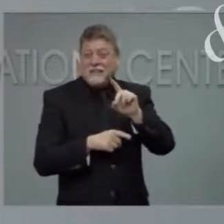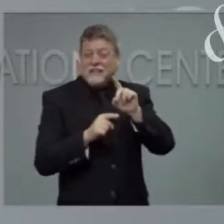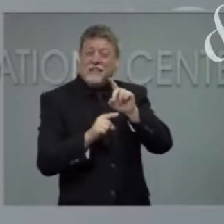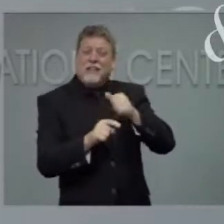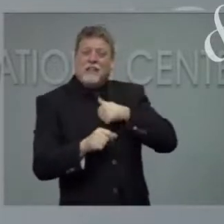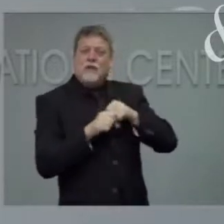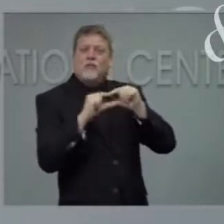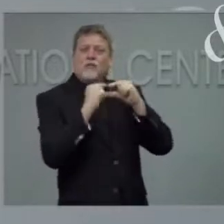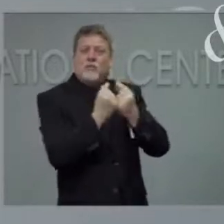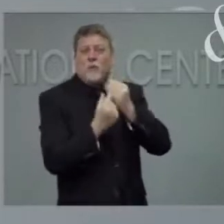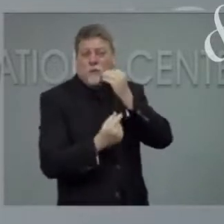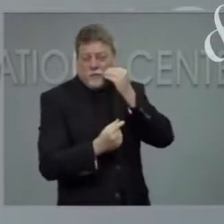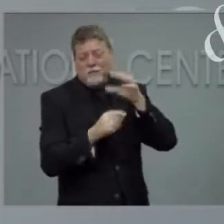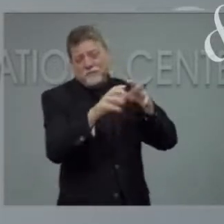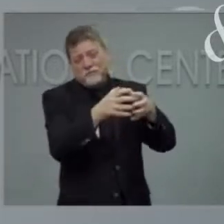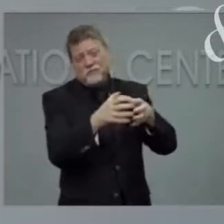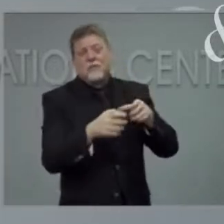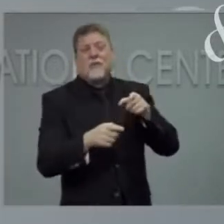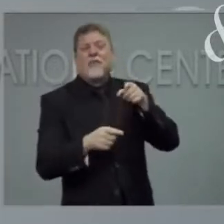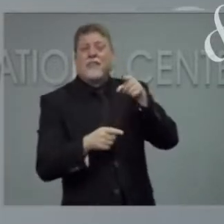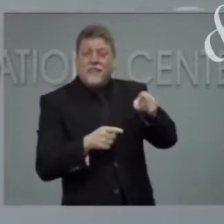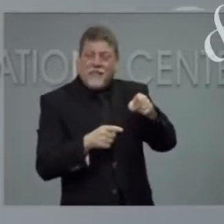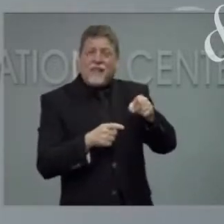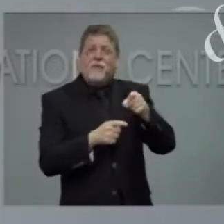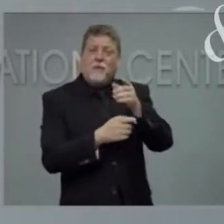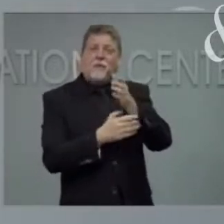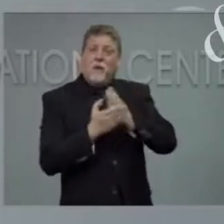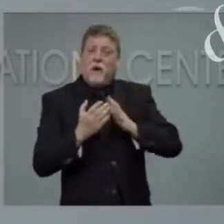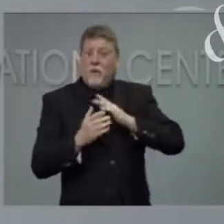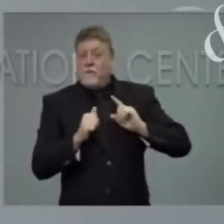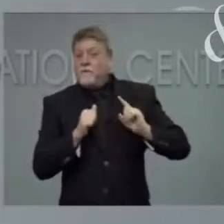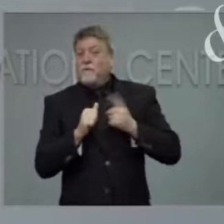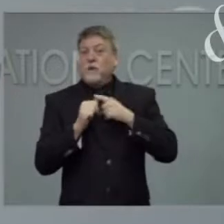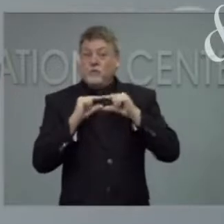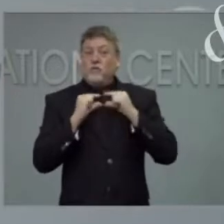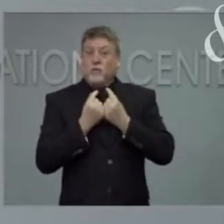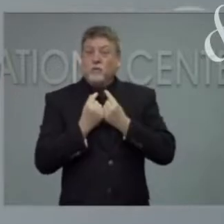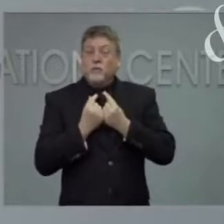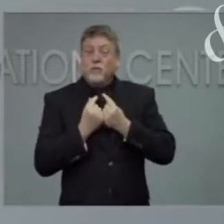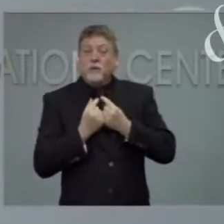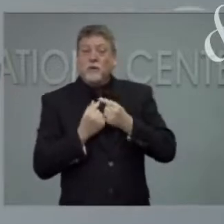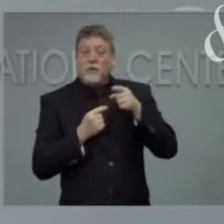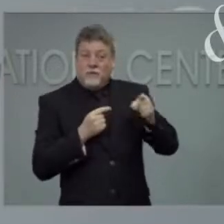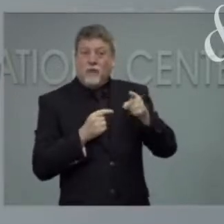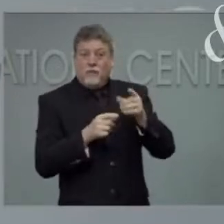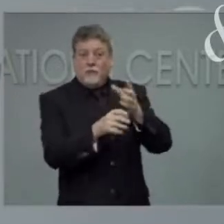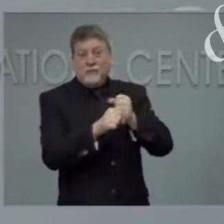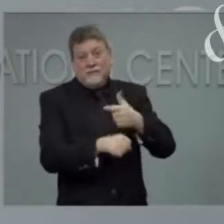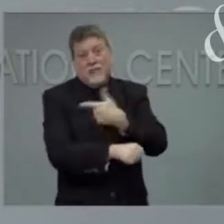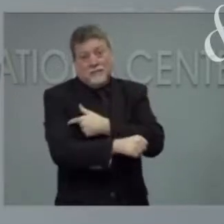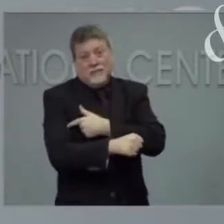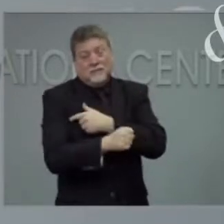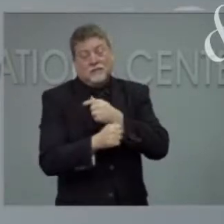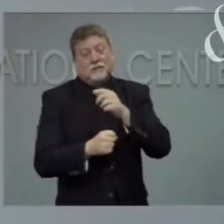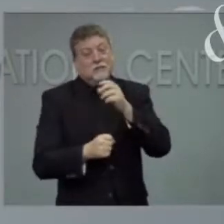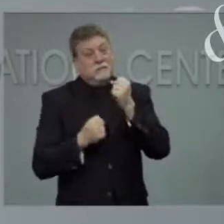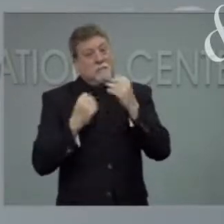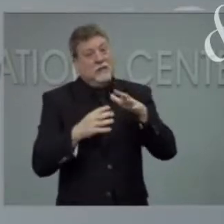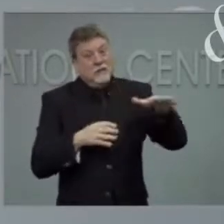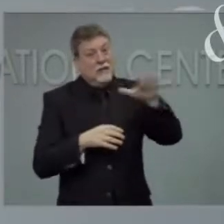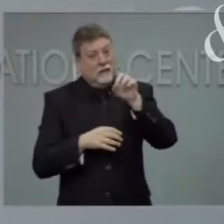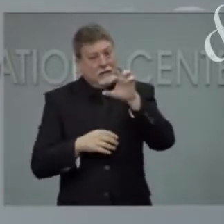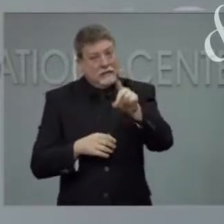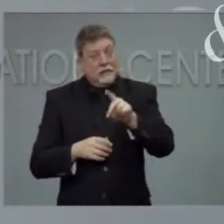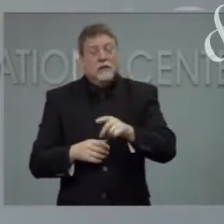do live in, like group homes, they were part of our first group of folks who were vaccinated. As I mentioned today, we